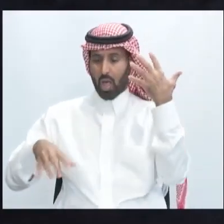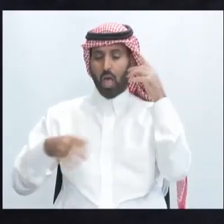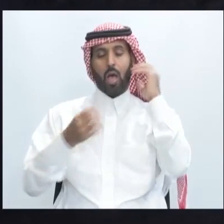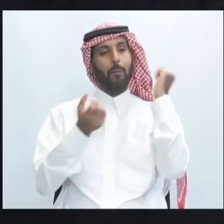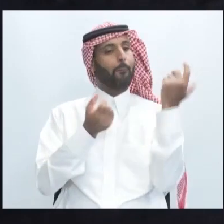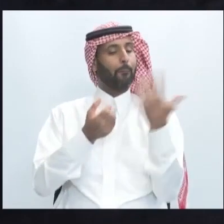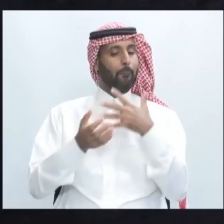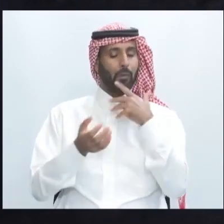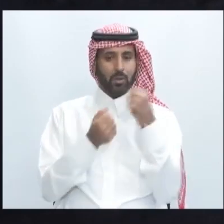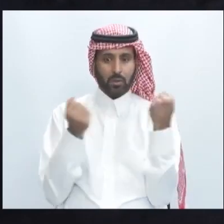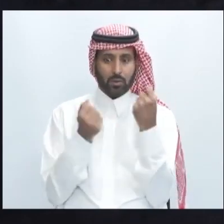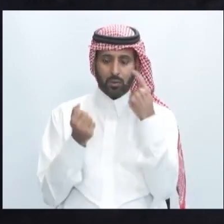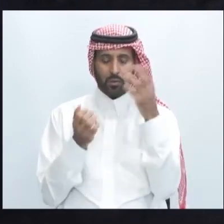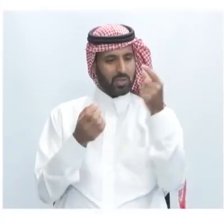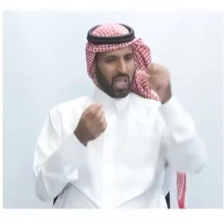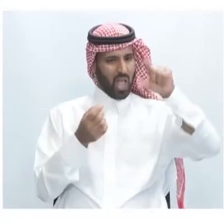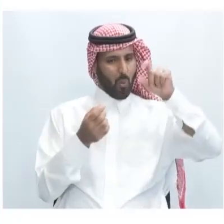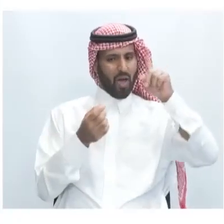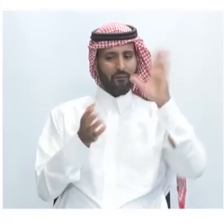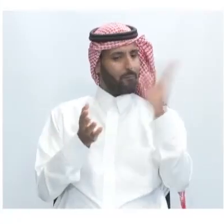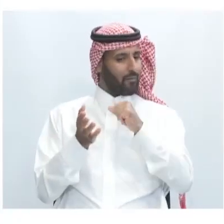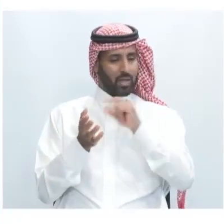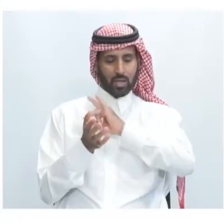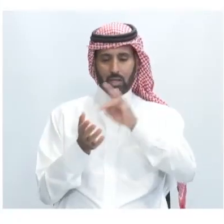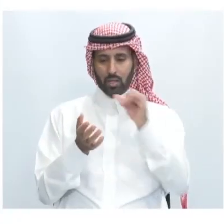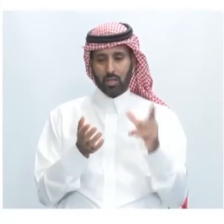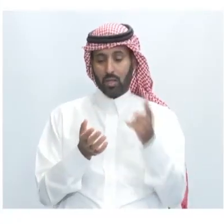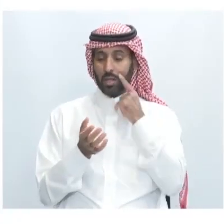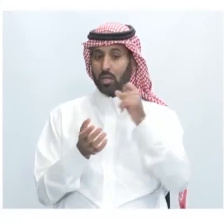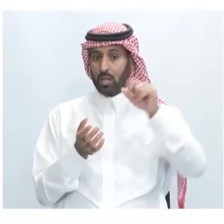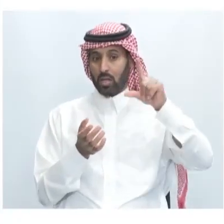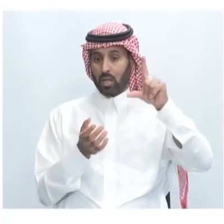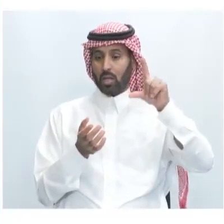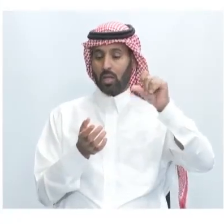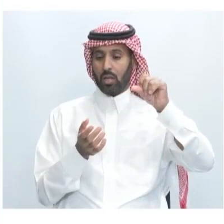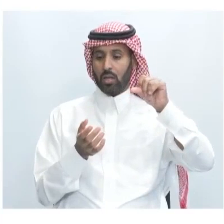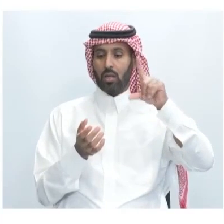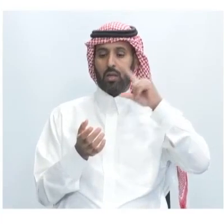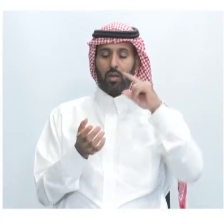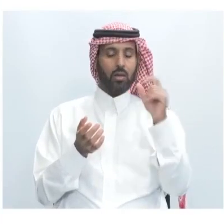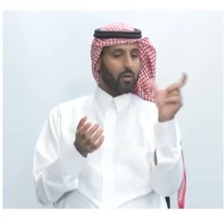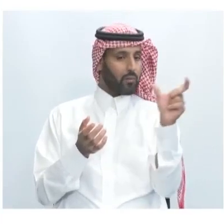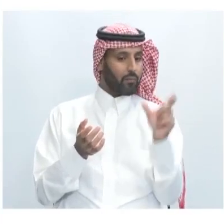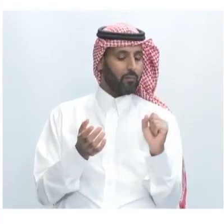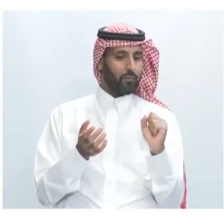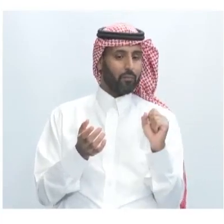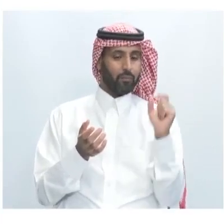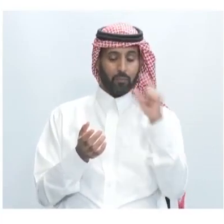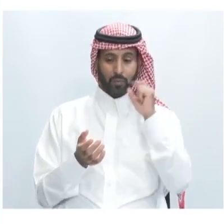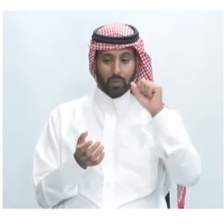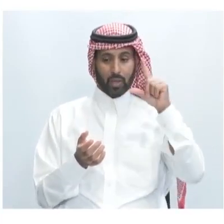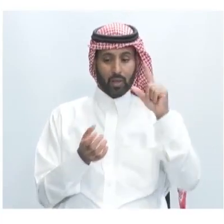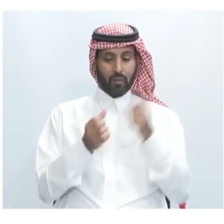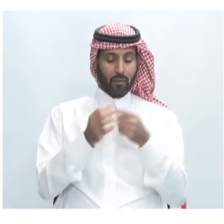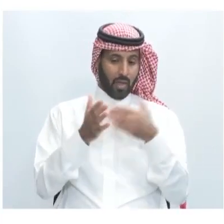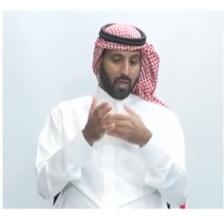Fall, winter, don't capitalize them. We use a capital letter for, pay attention here, we use capital letters